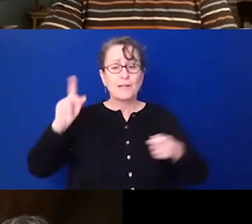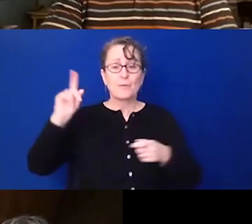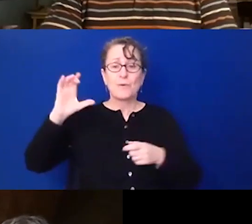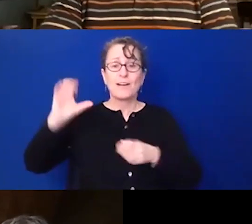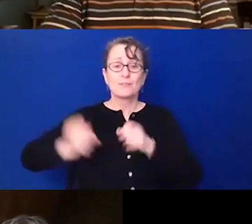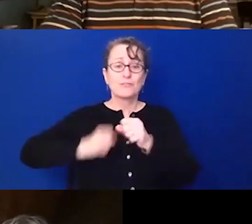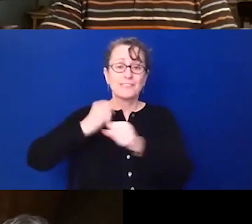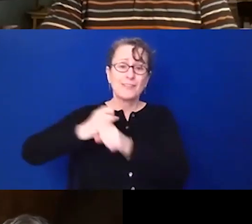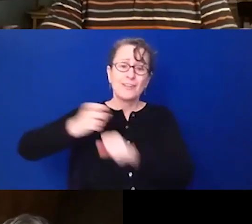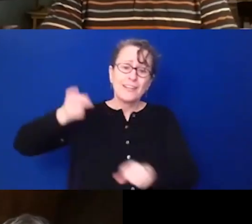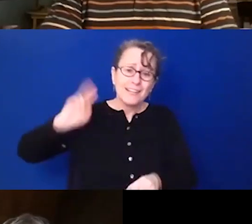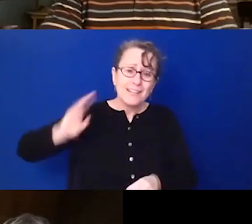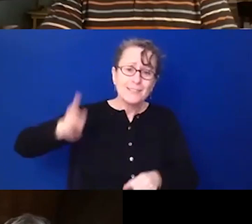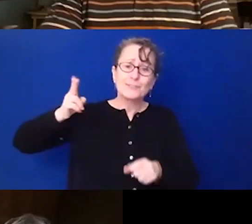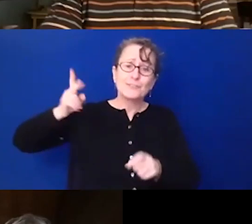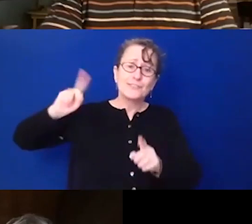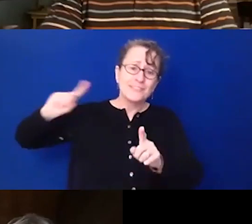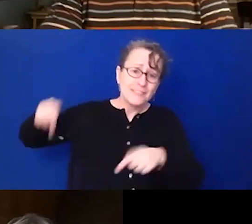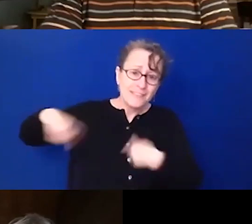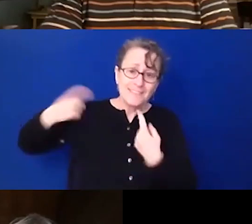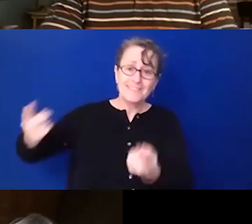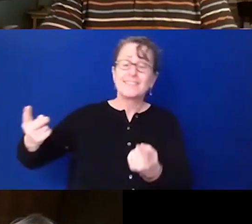Harris Hill Ski Jump. And